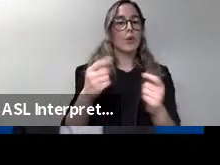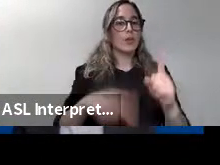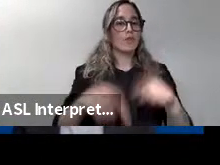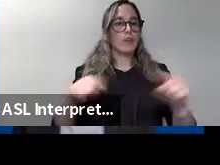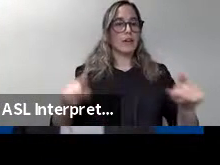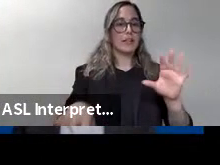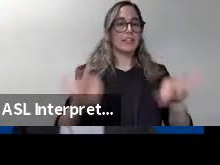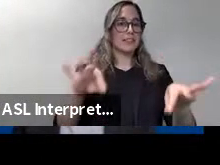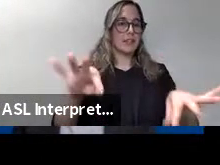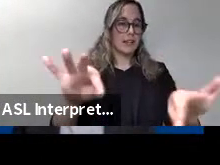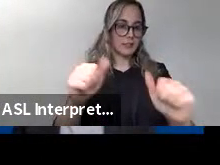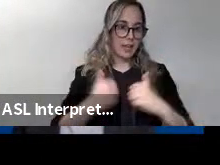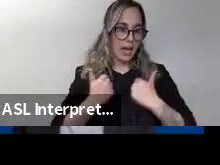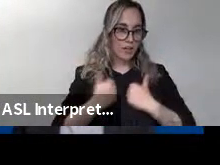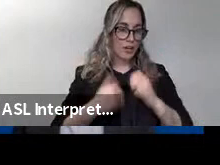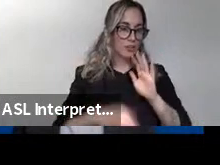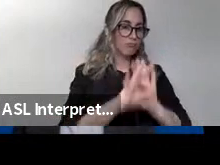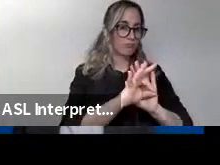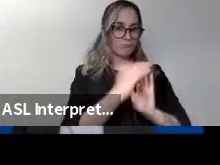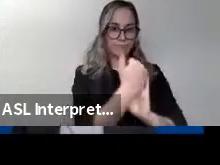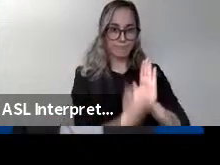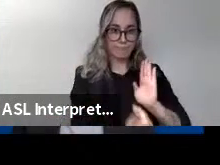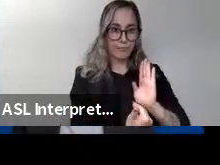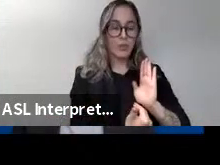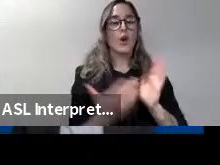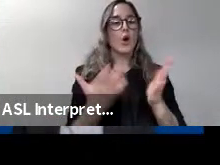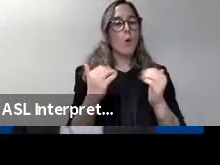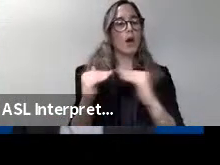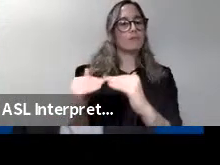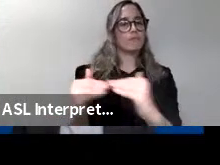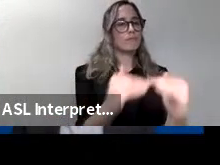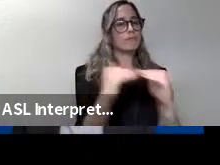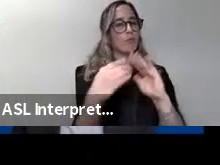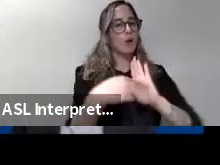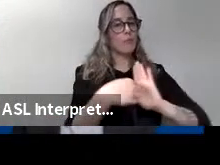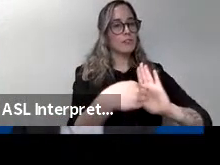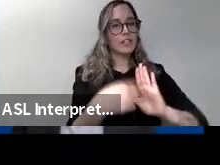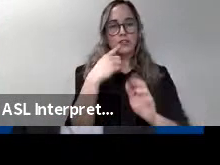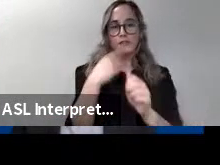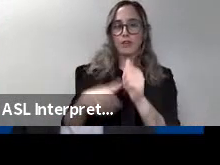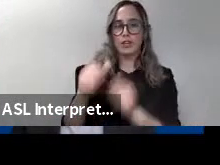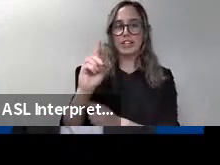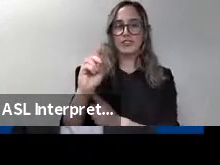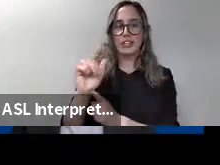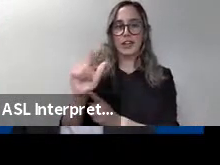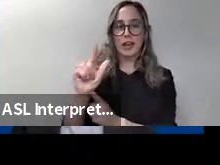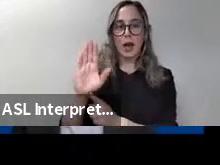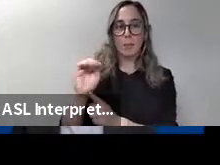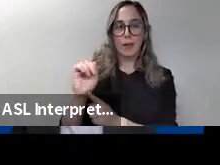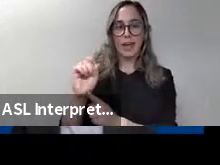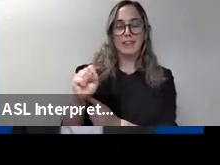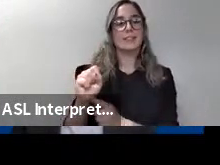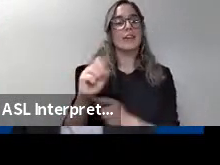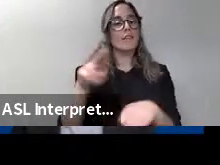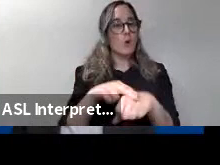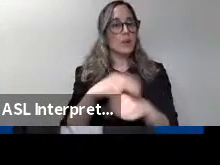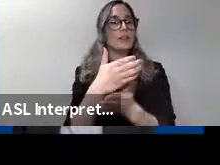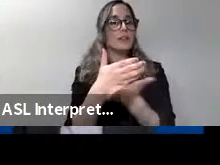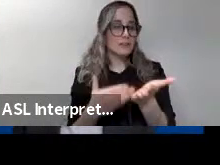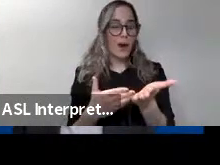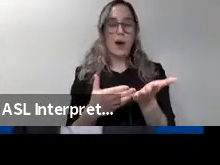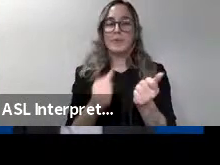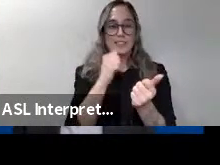targets. Our goal is to have equal representation within each of the five DNL bands, but many airports did not have the required number of